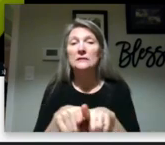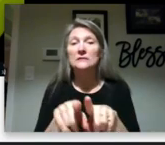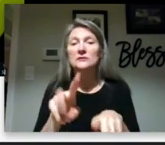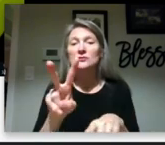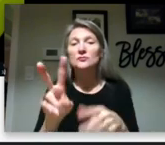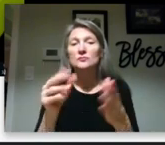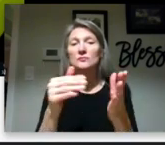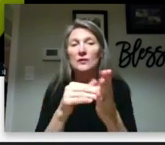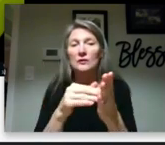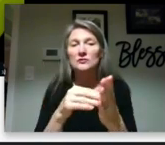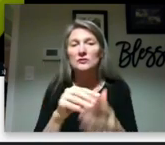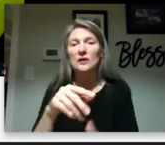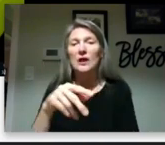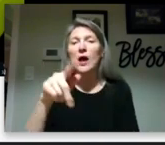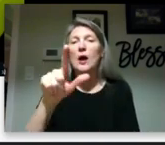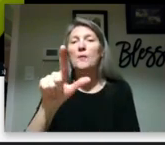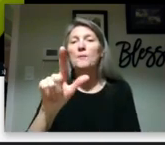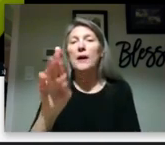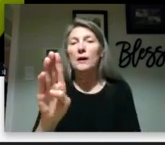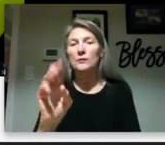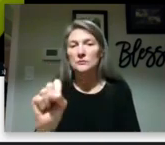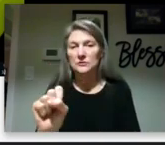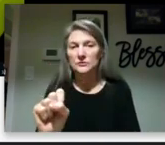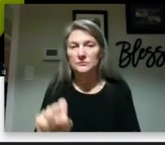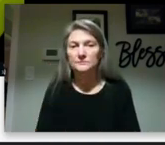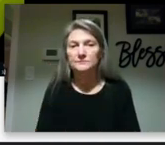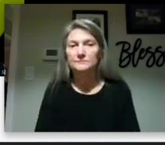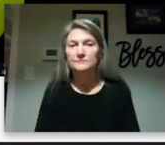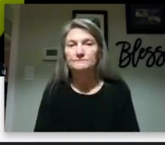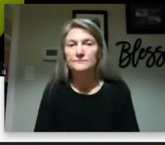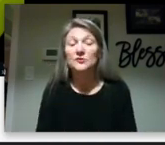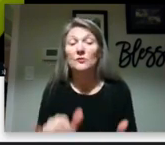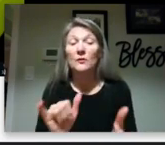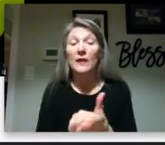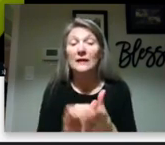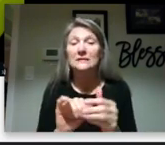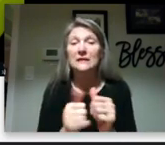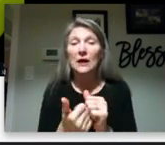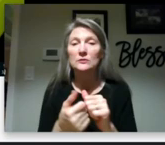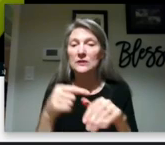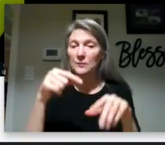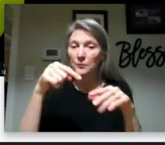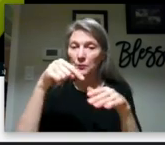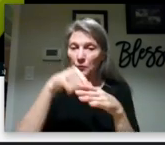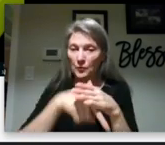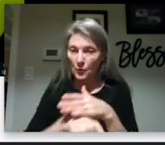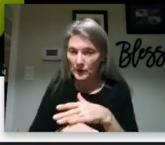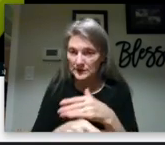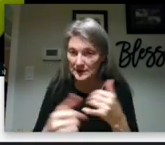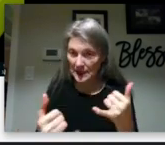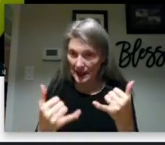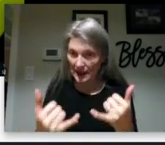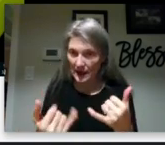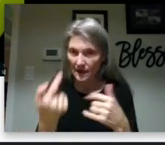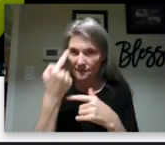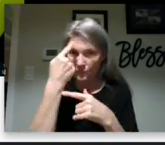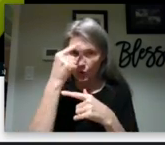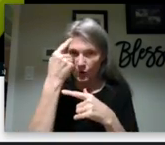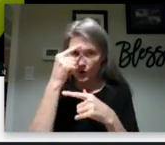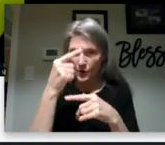pounds. All right, my friends, so that's kind of our how deep we're digging today for